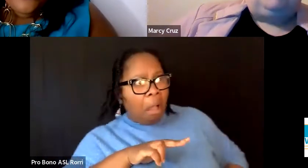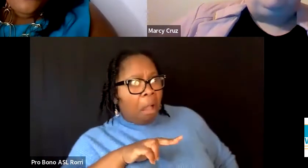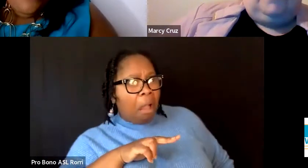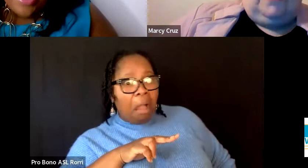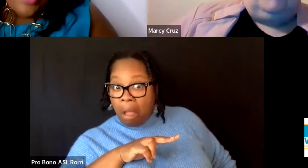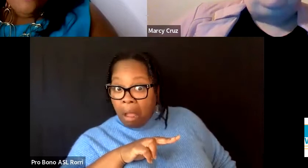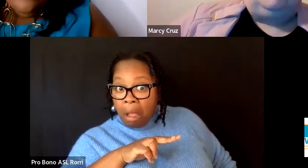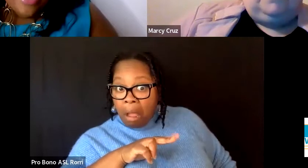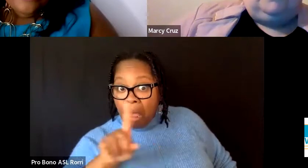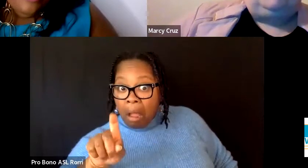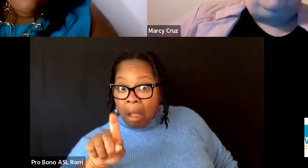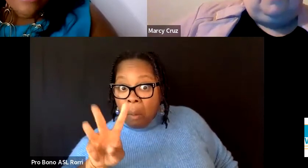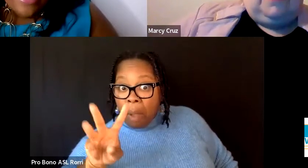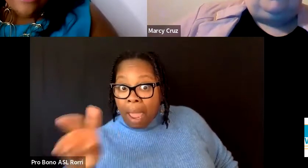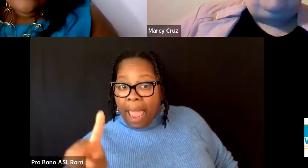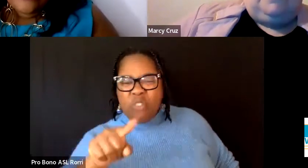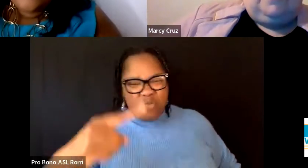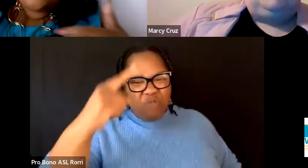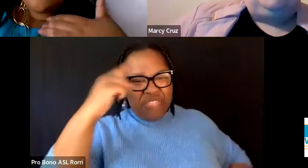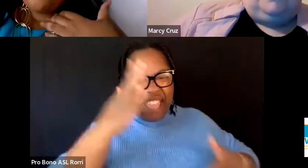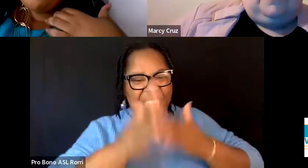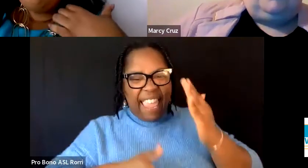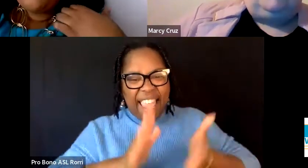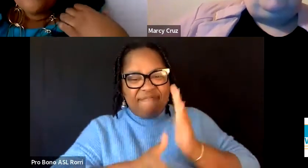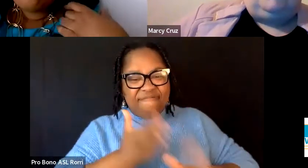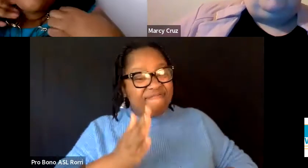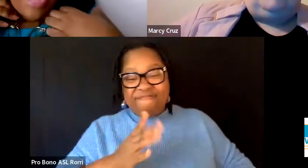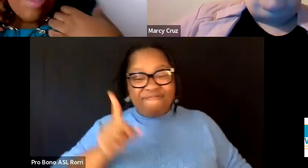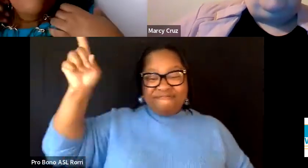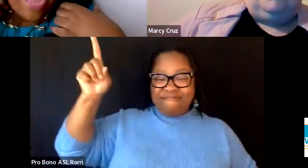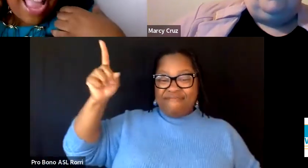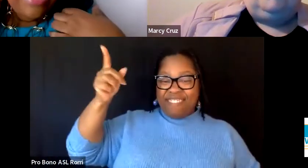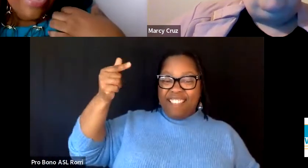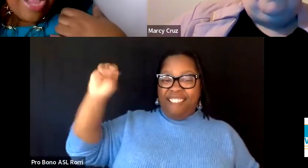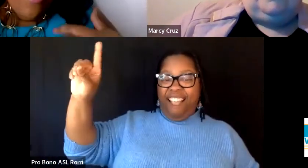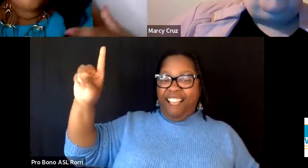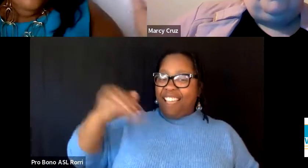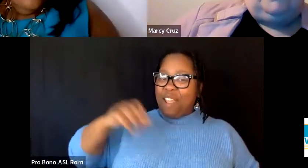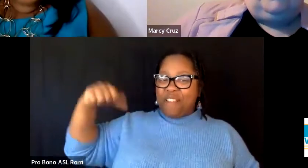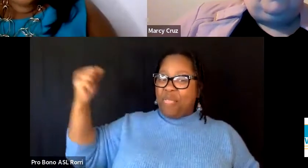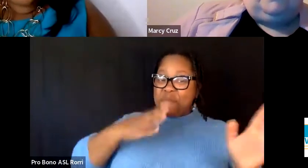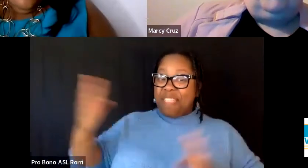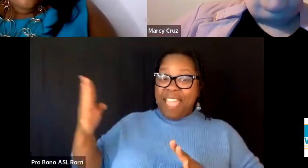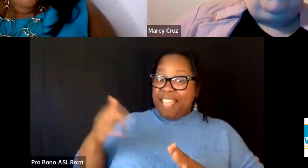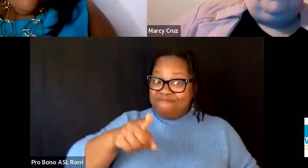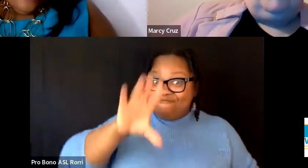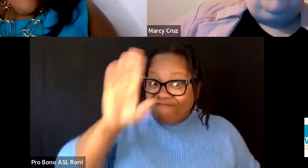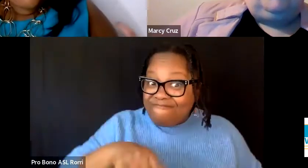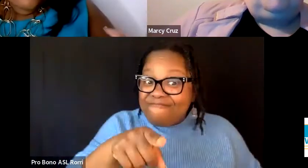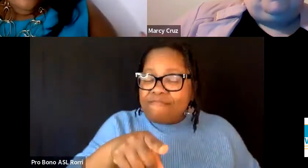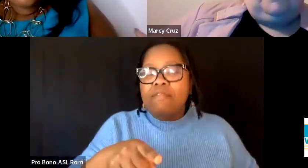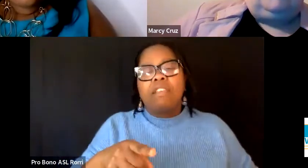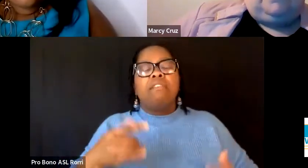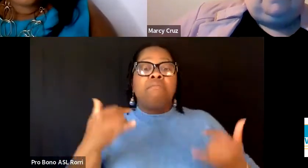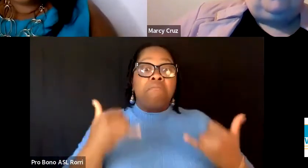end, God always has other plans. So, I'm not like on television right now where I